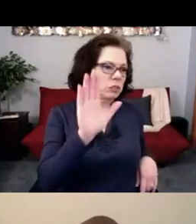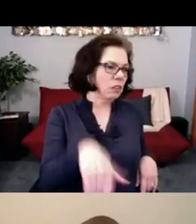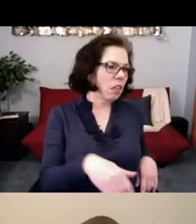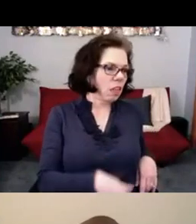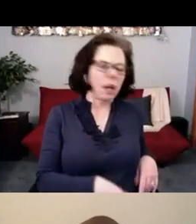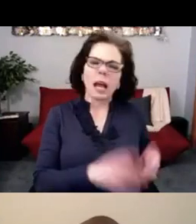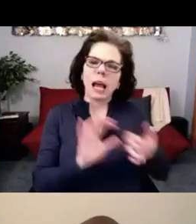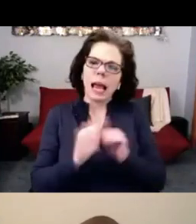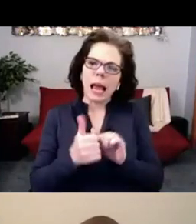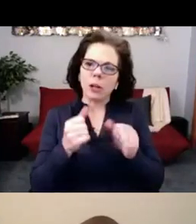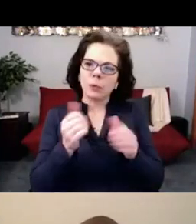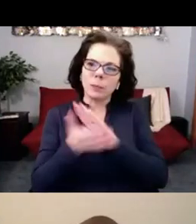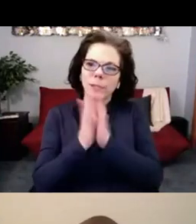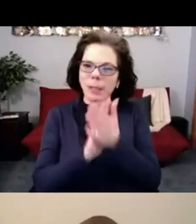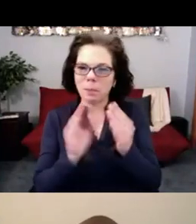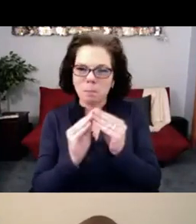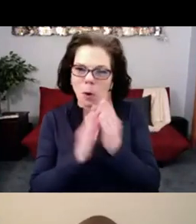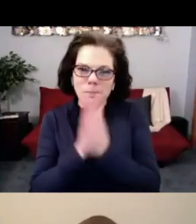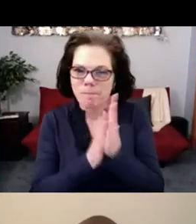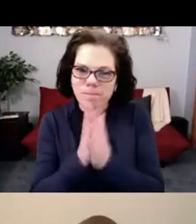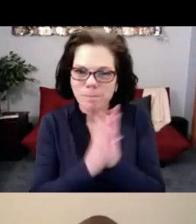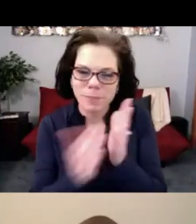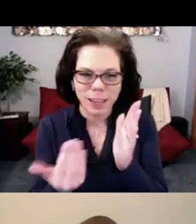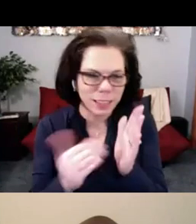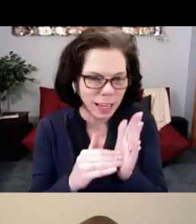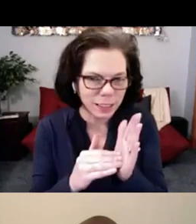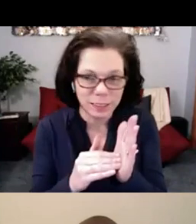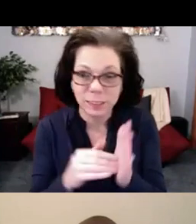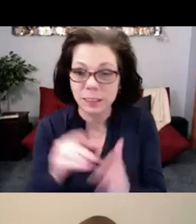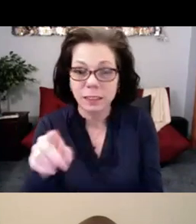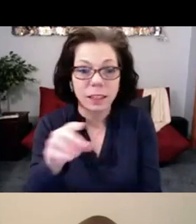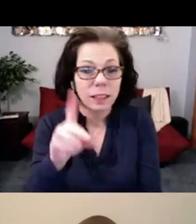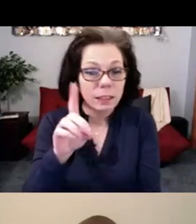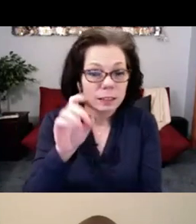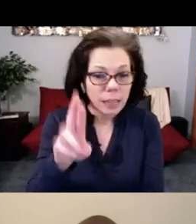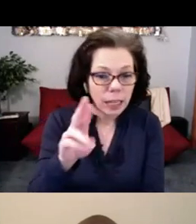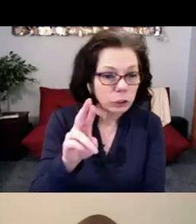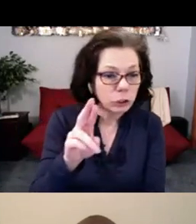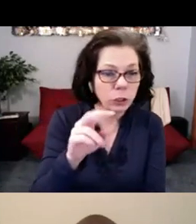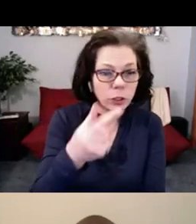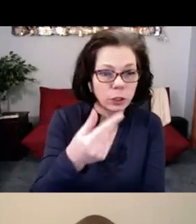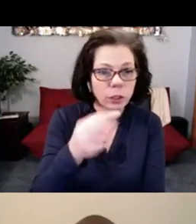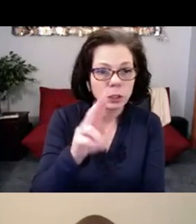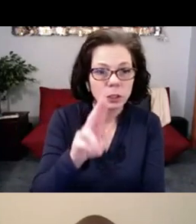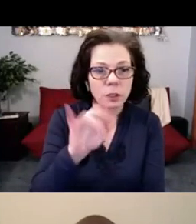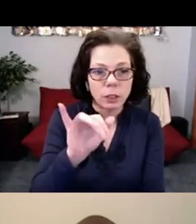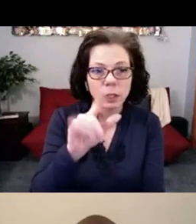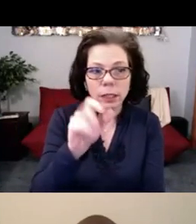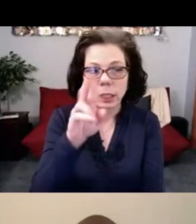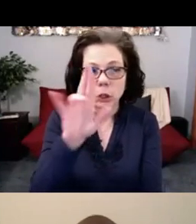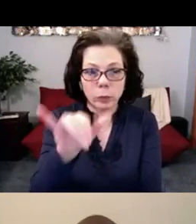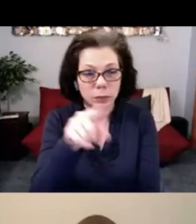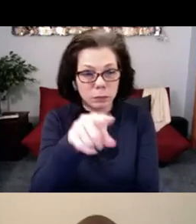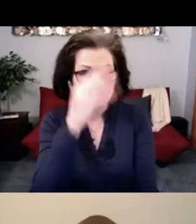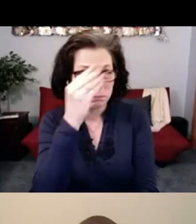engaging them in the process again? Yeah, Dr. Guillory, can you share a little bit more with the families about how we can support them to re-engage young people